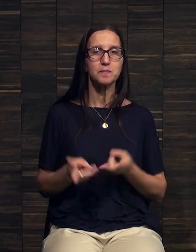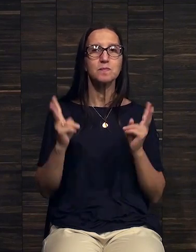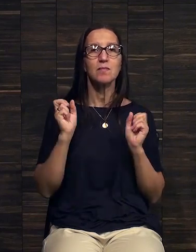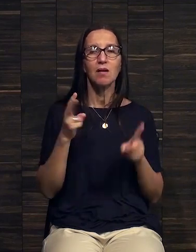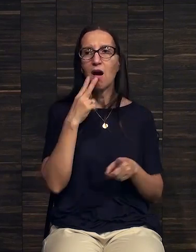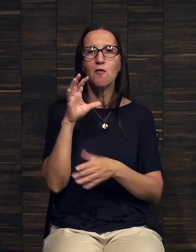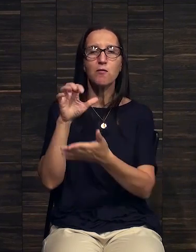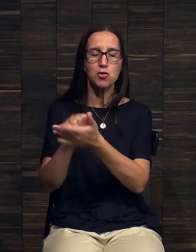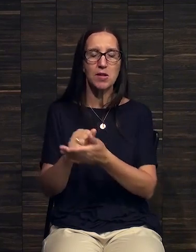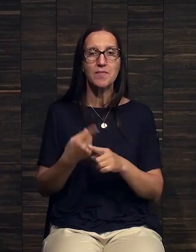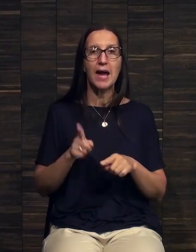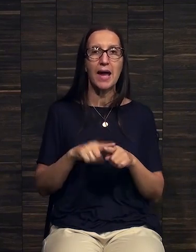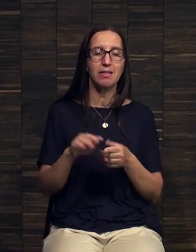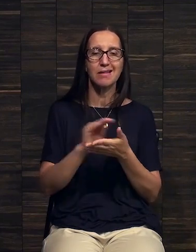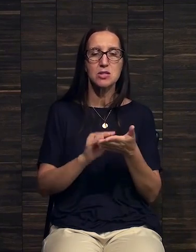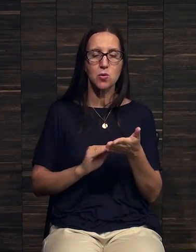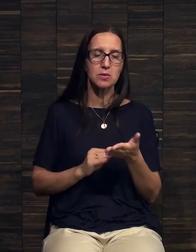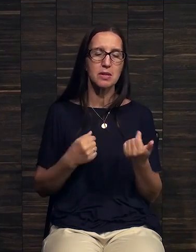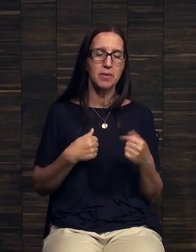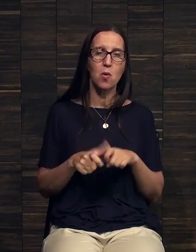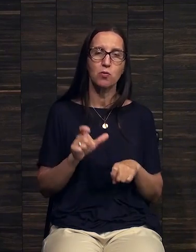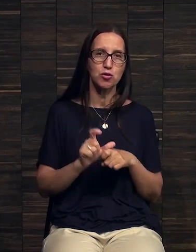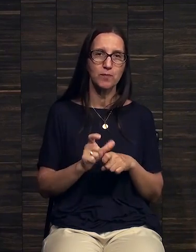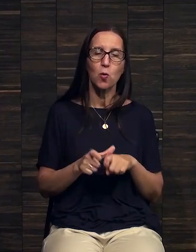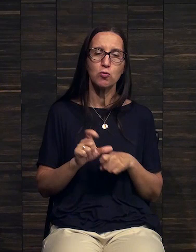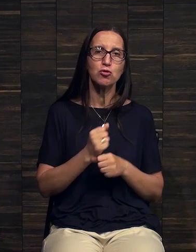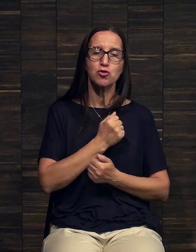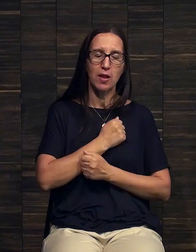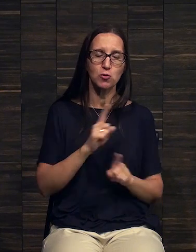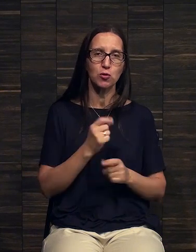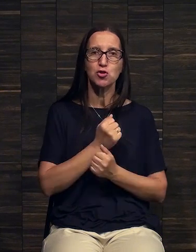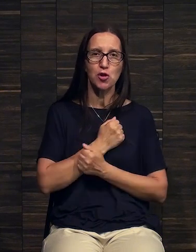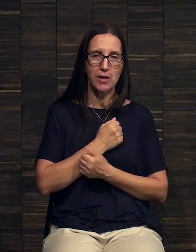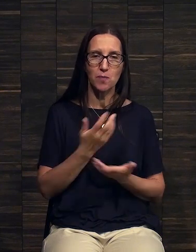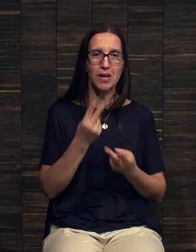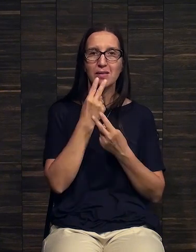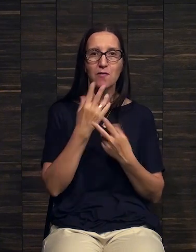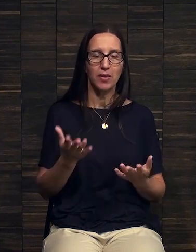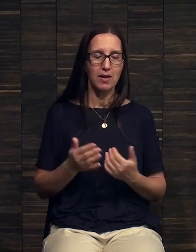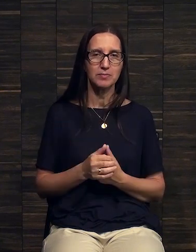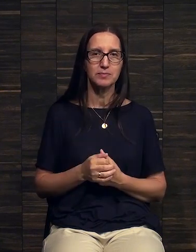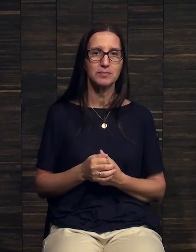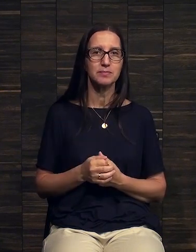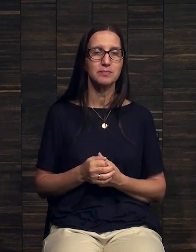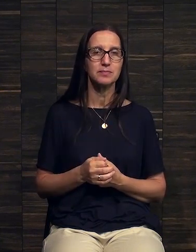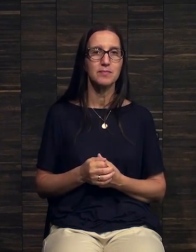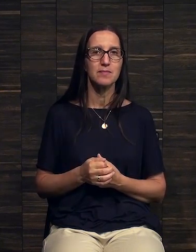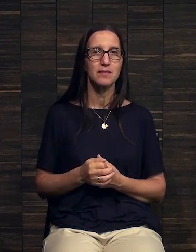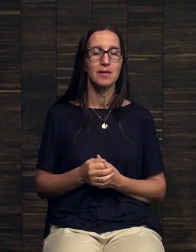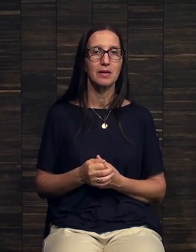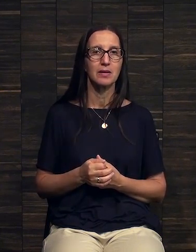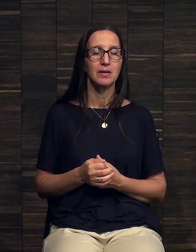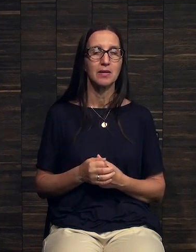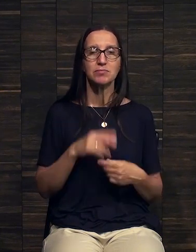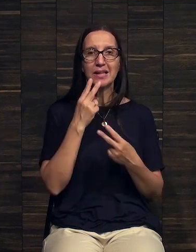person, how to identify the Asian person. It's a pity that you cannot